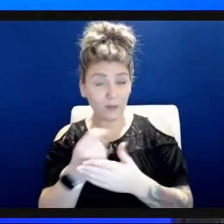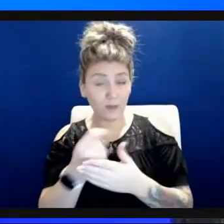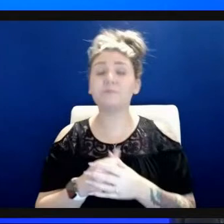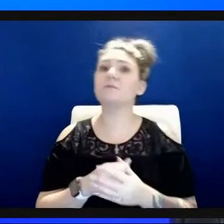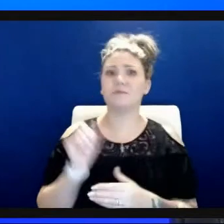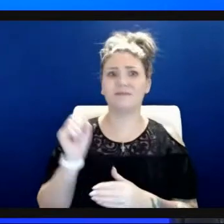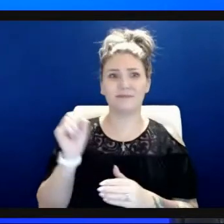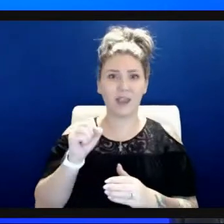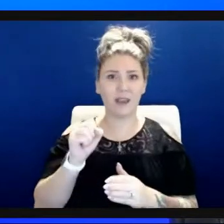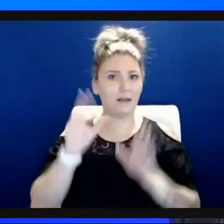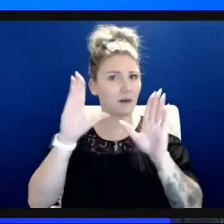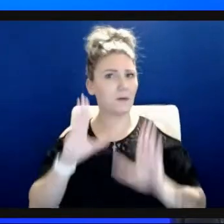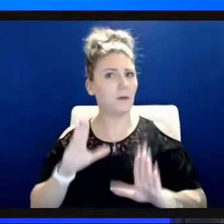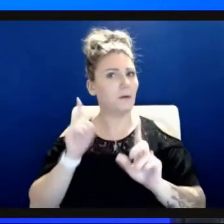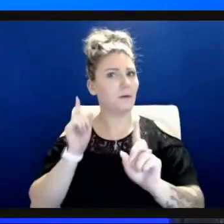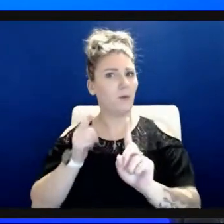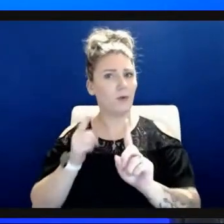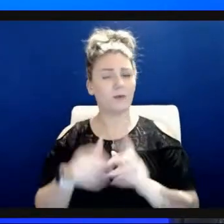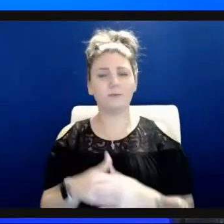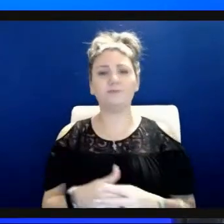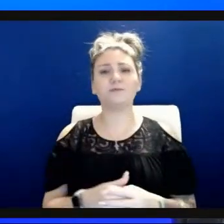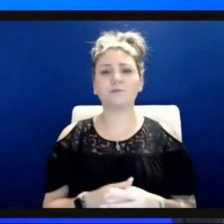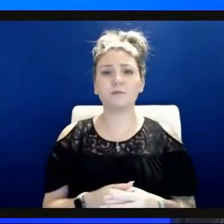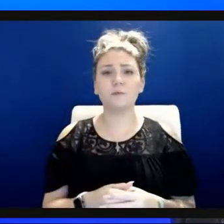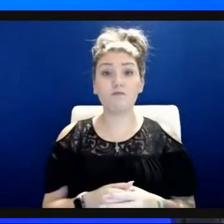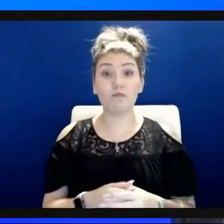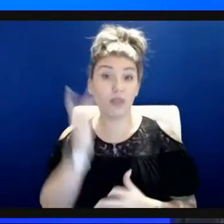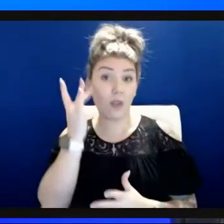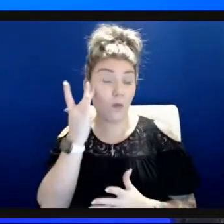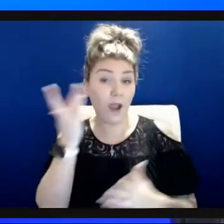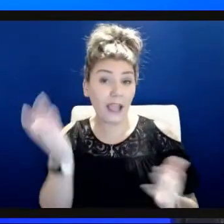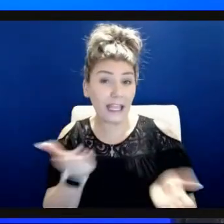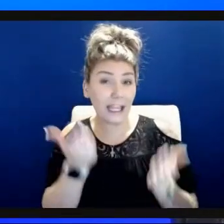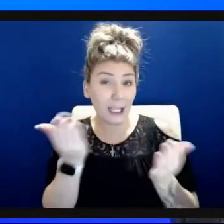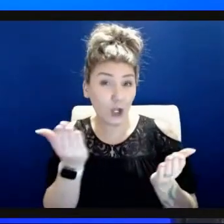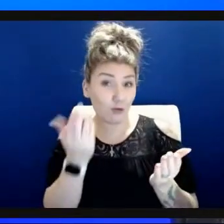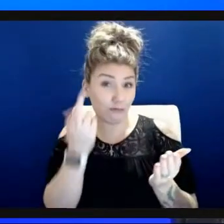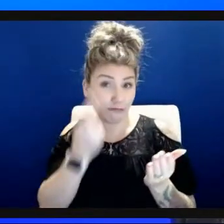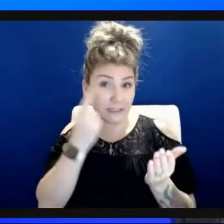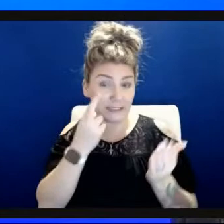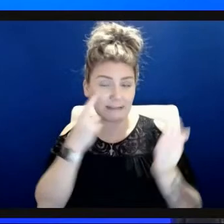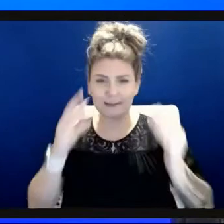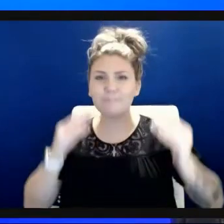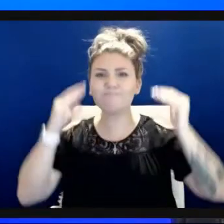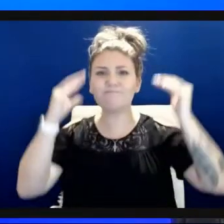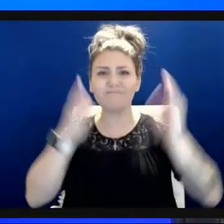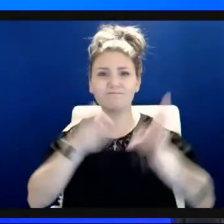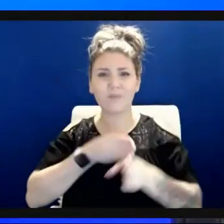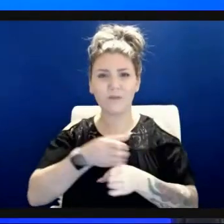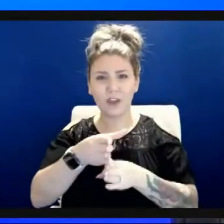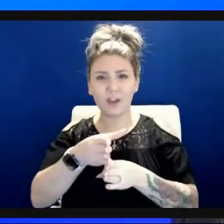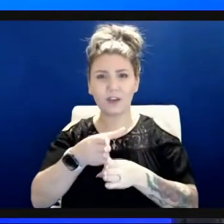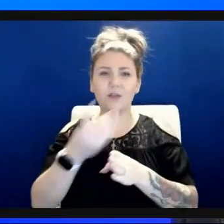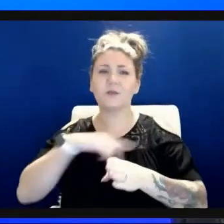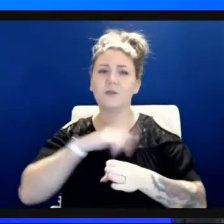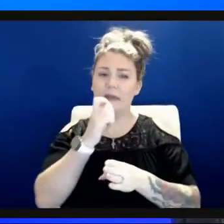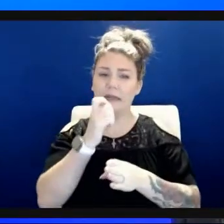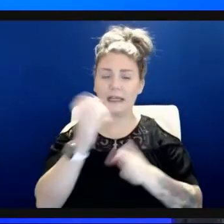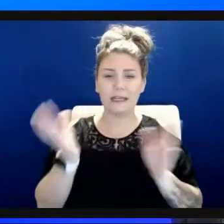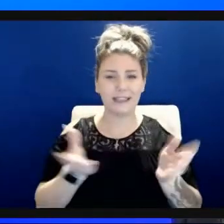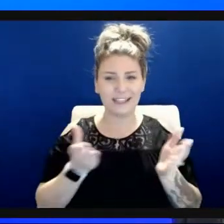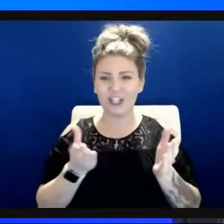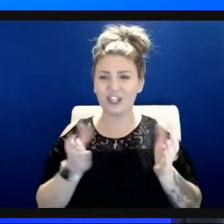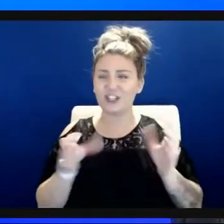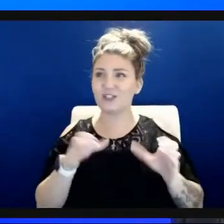mean, the reason we're here is really to advance that field. We're not here to do what's been done the last